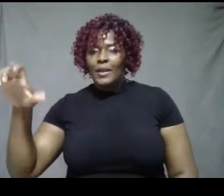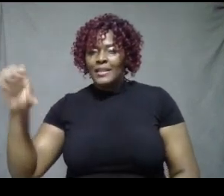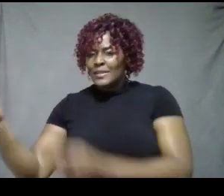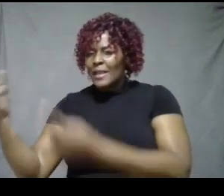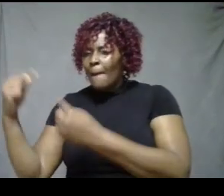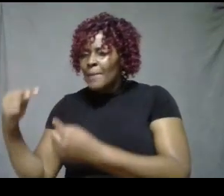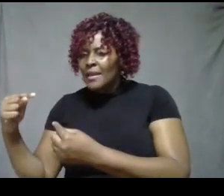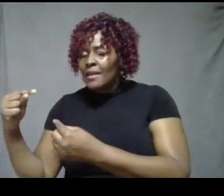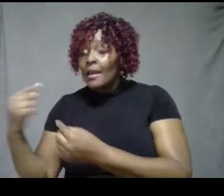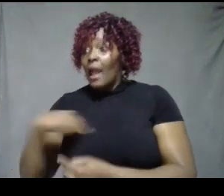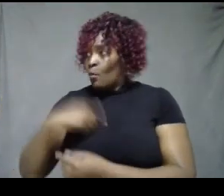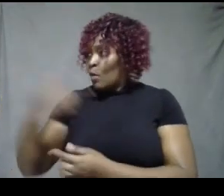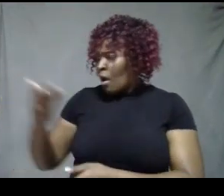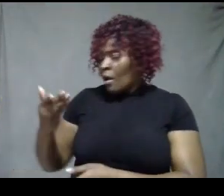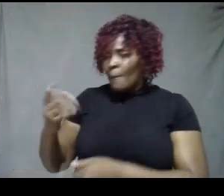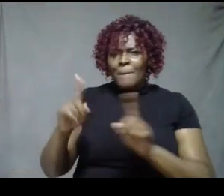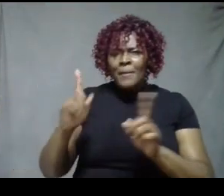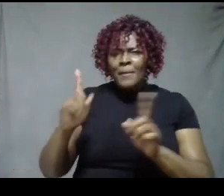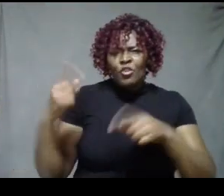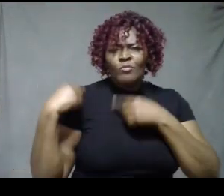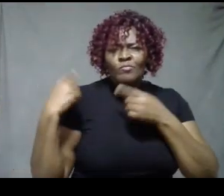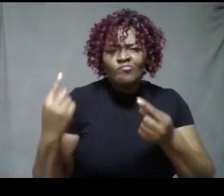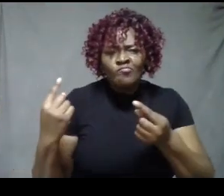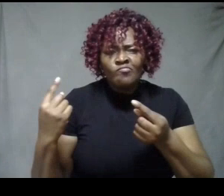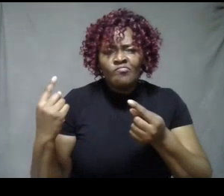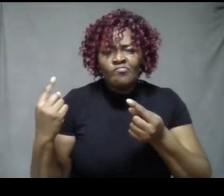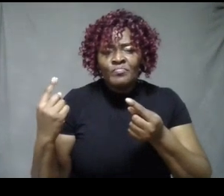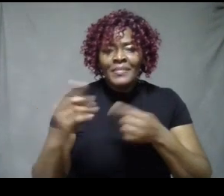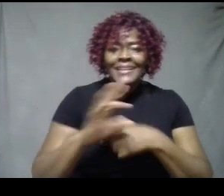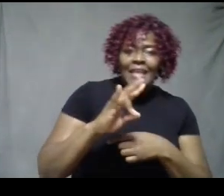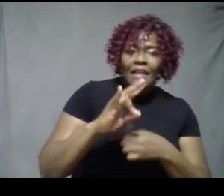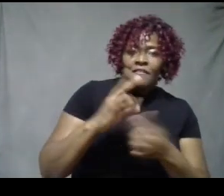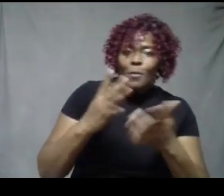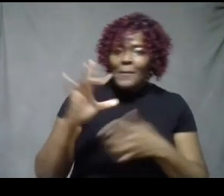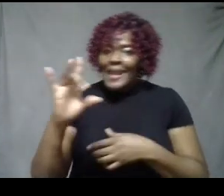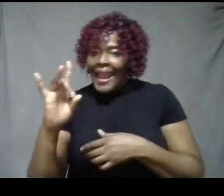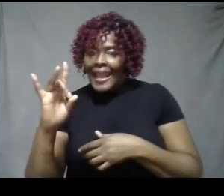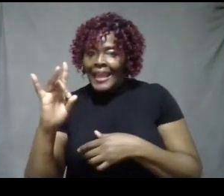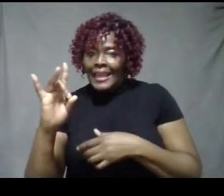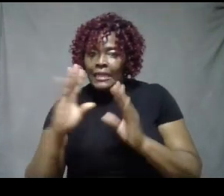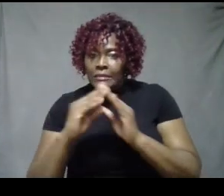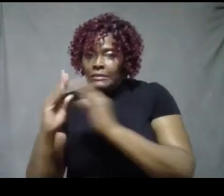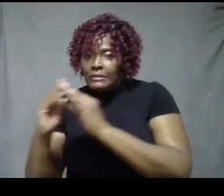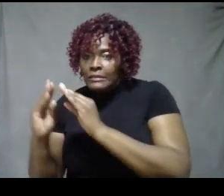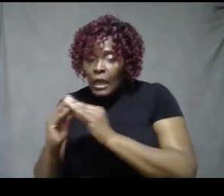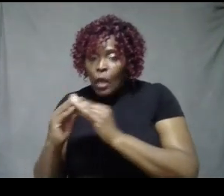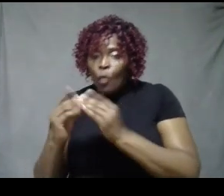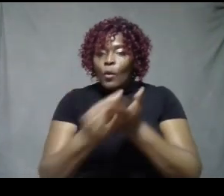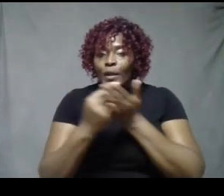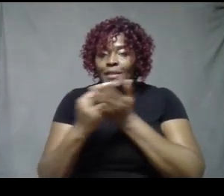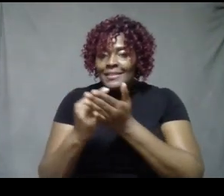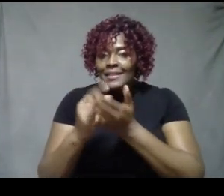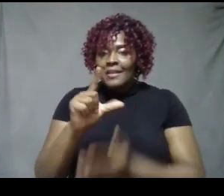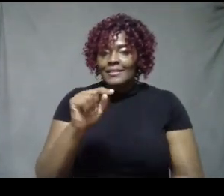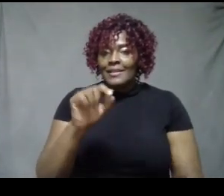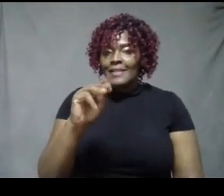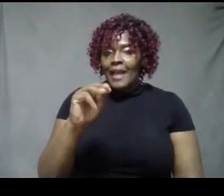had 7 or 8 shade sessions where Time Equities was discussed in the shade